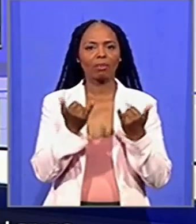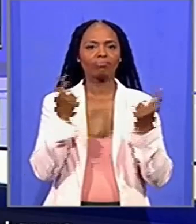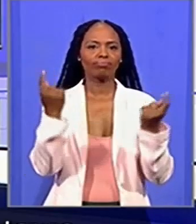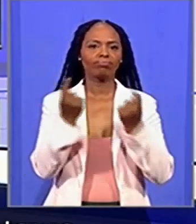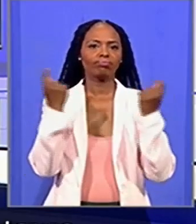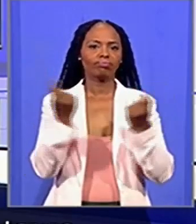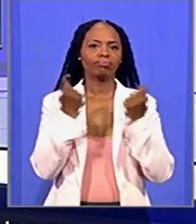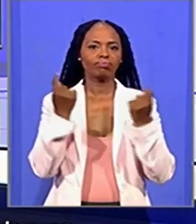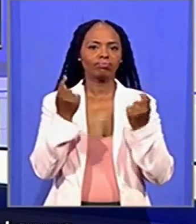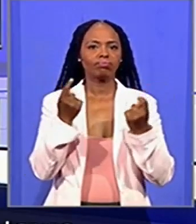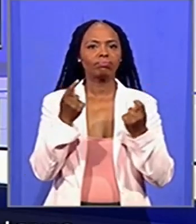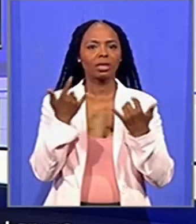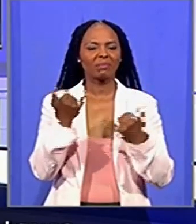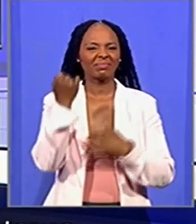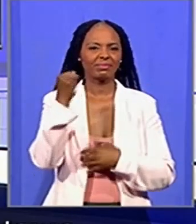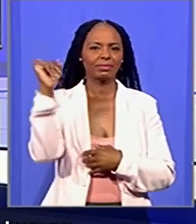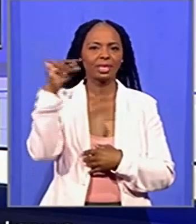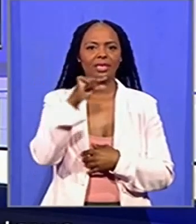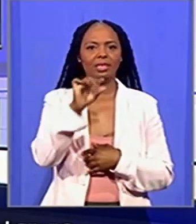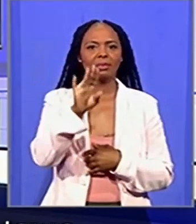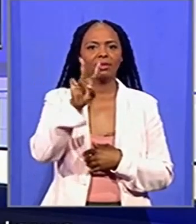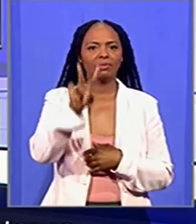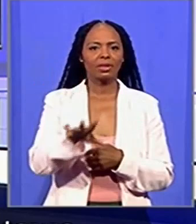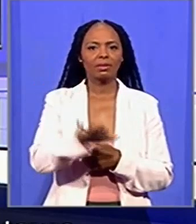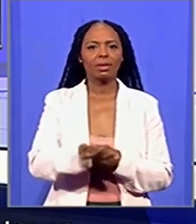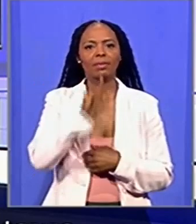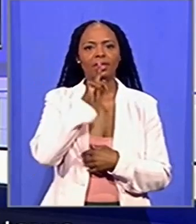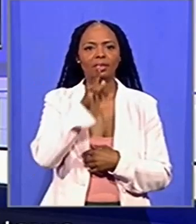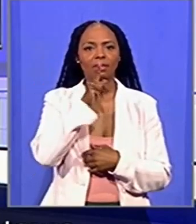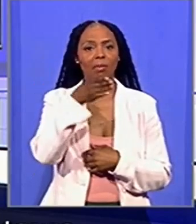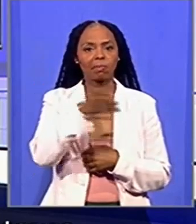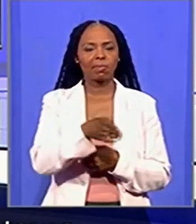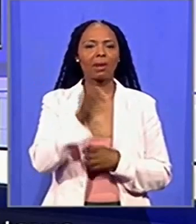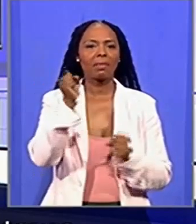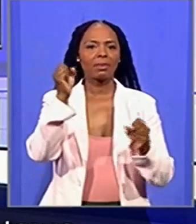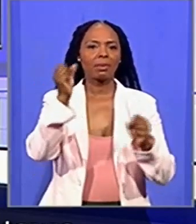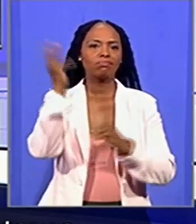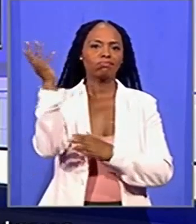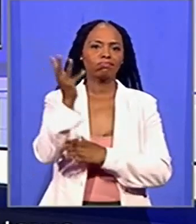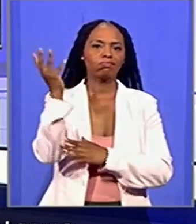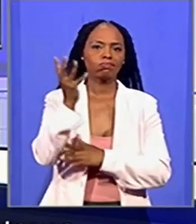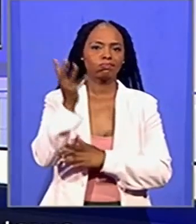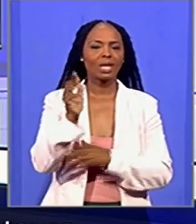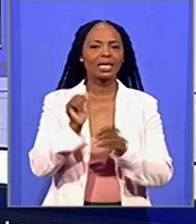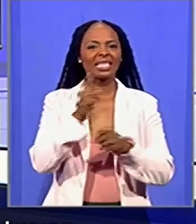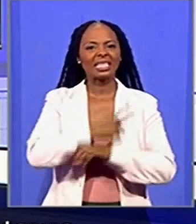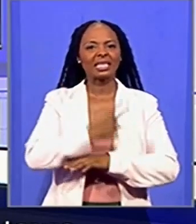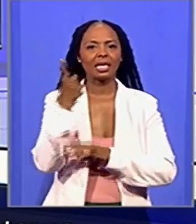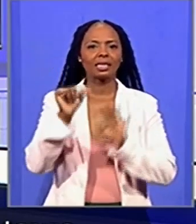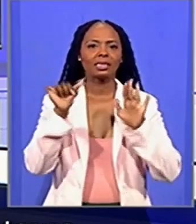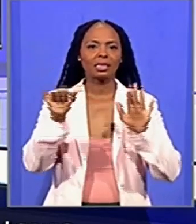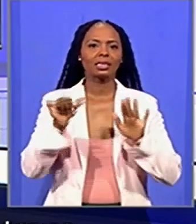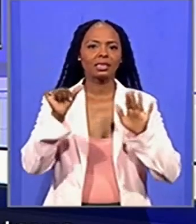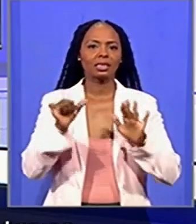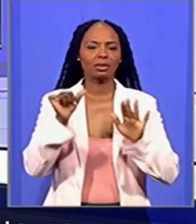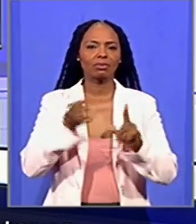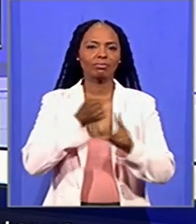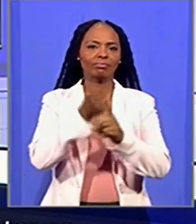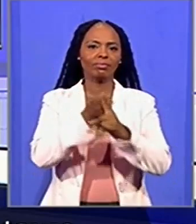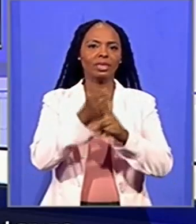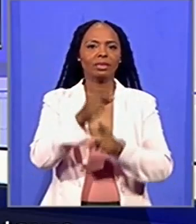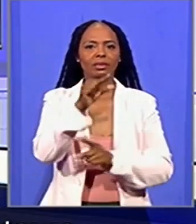365 le kgahlano le tlhekefetso ya bong Pietermaritzburg ka jeno. Letona le ne le kwala matsatsi a 16 a letsholo le kgahlano